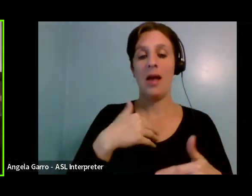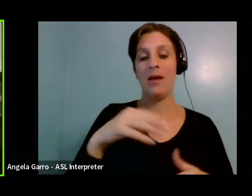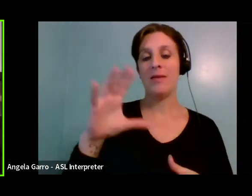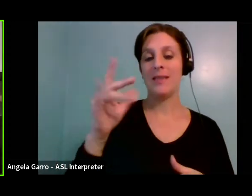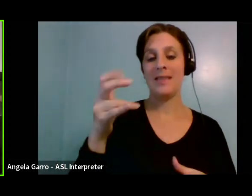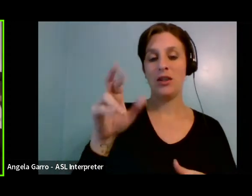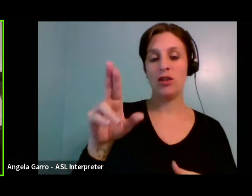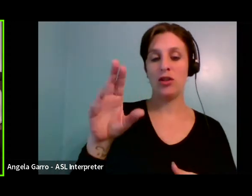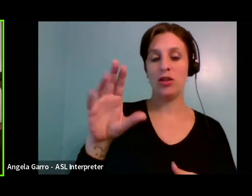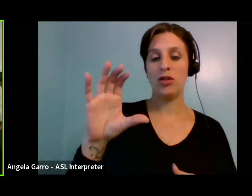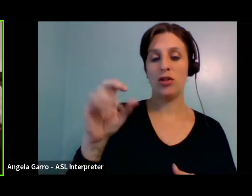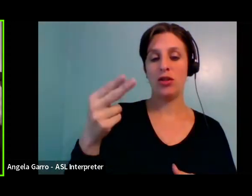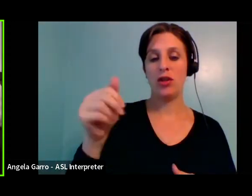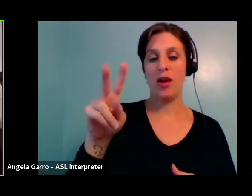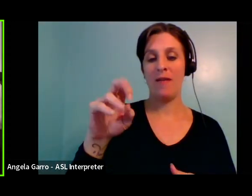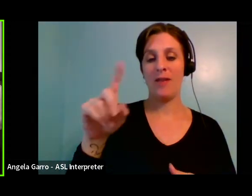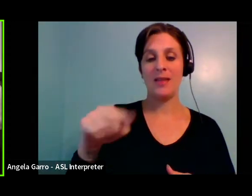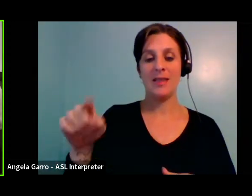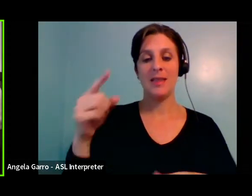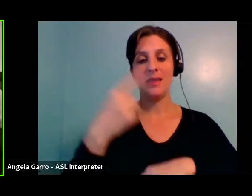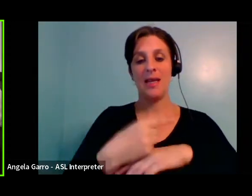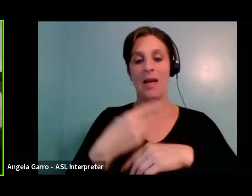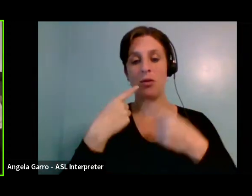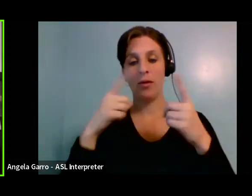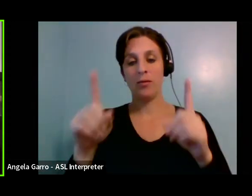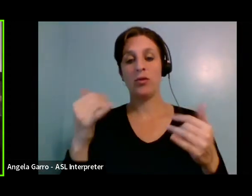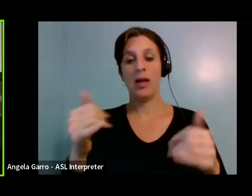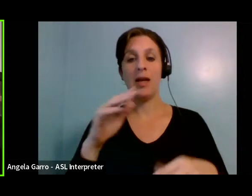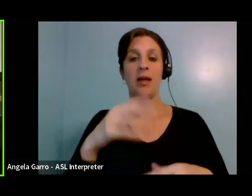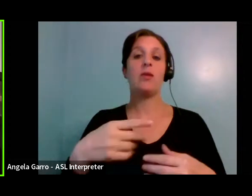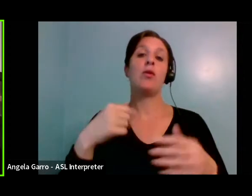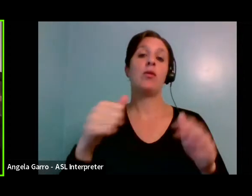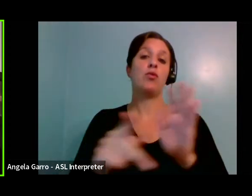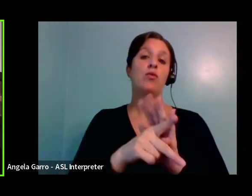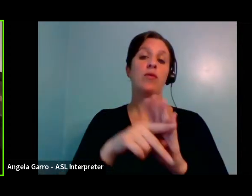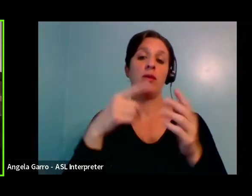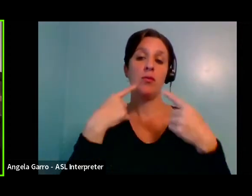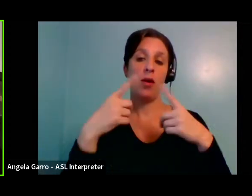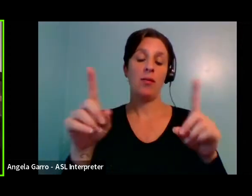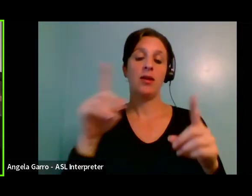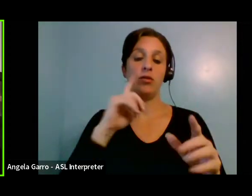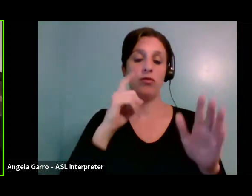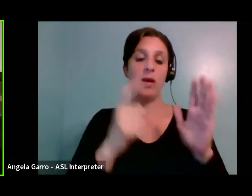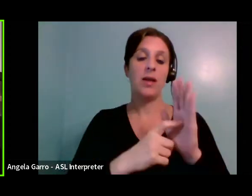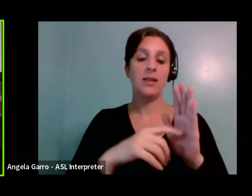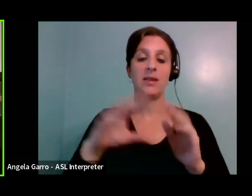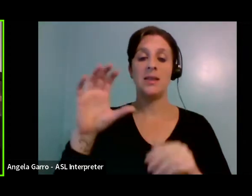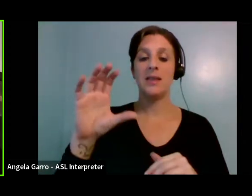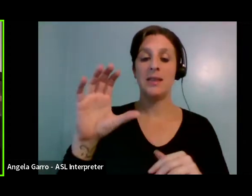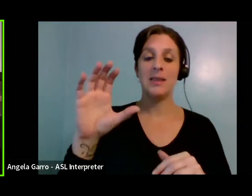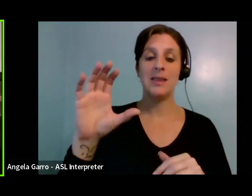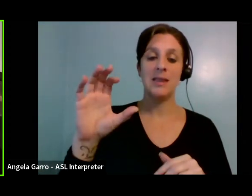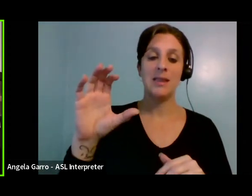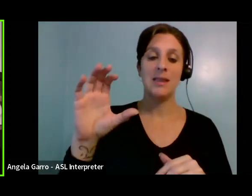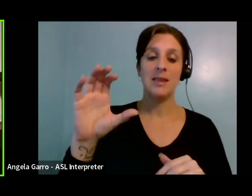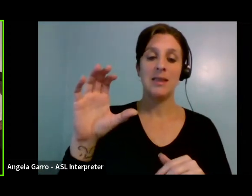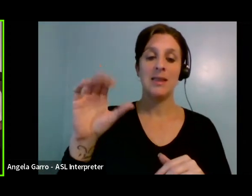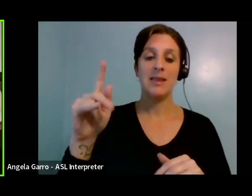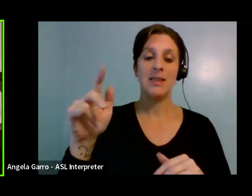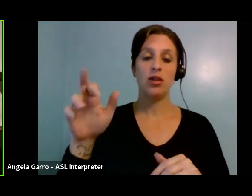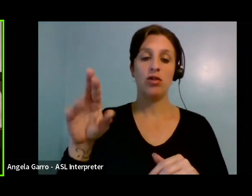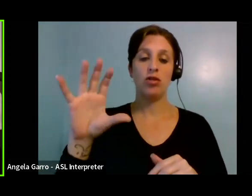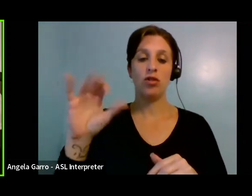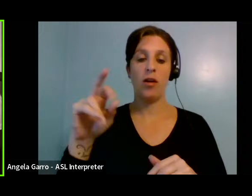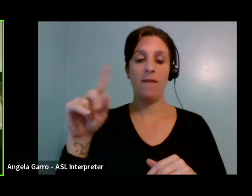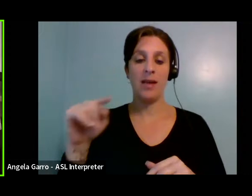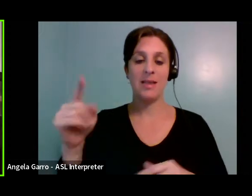Day proclamation. Tonight we bring for your approval a proclamation to recognize Cesar Chavez Day, which is March 31st.